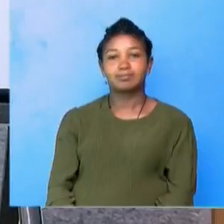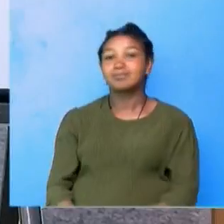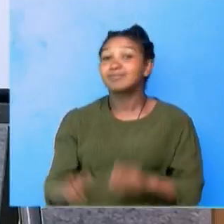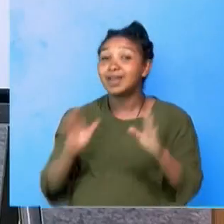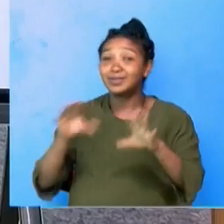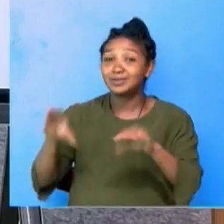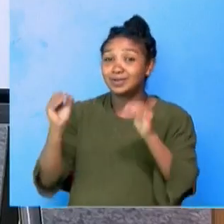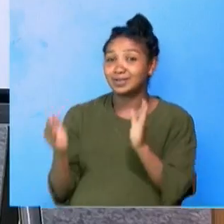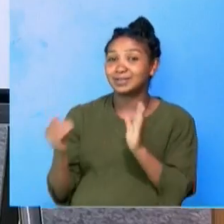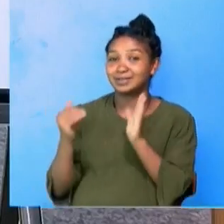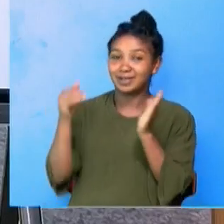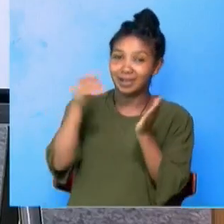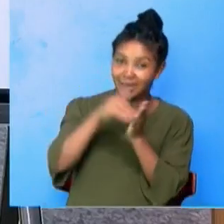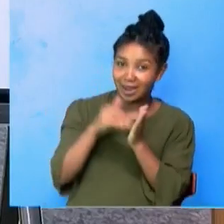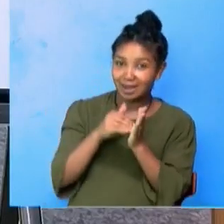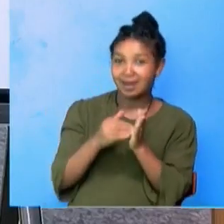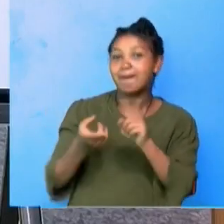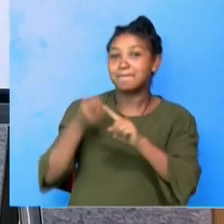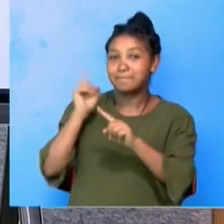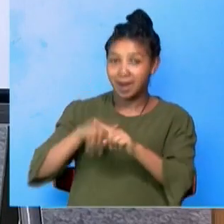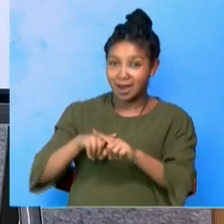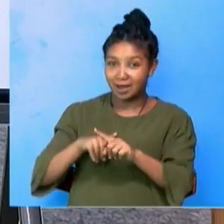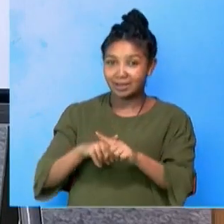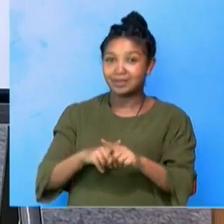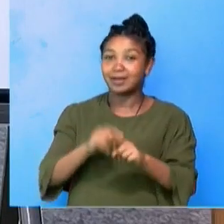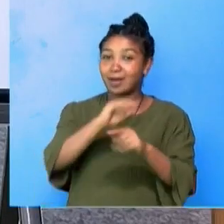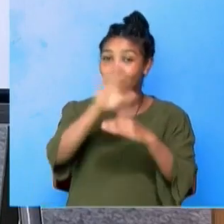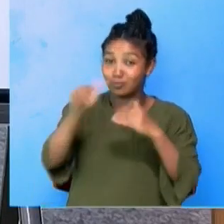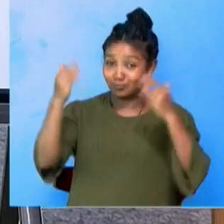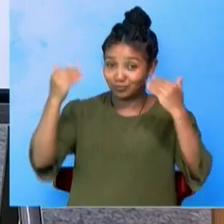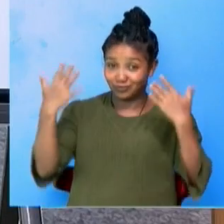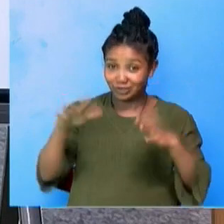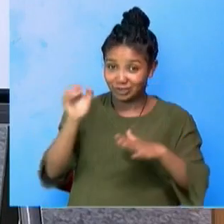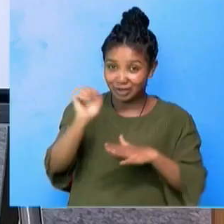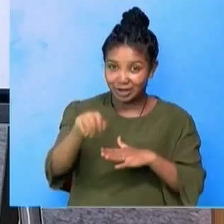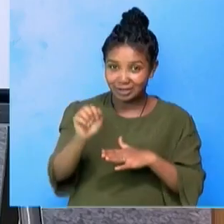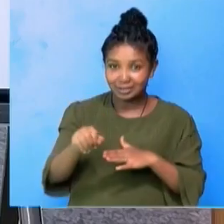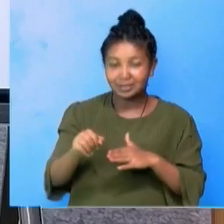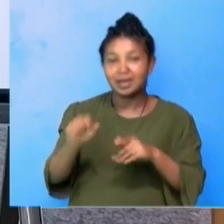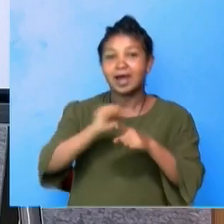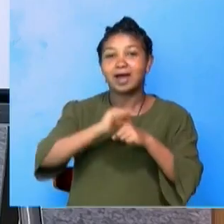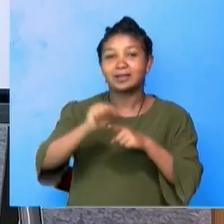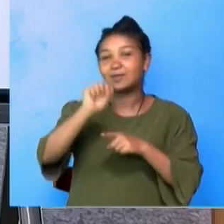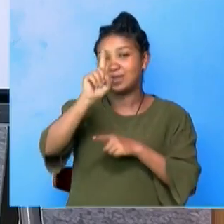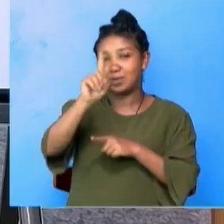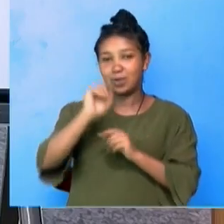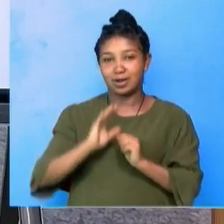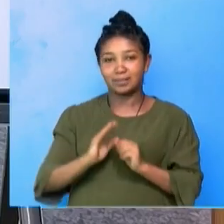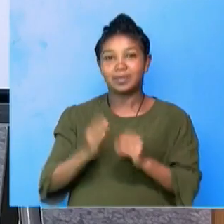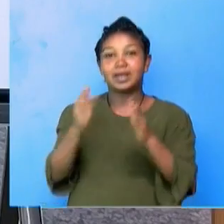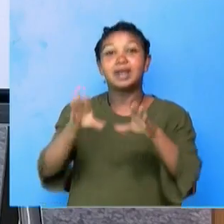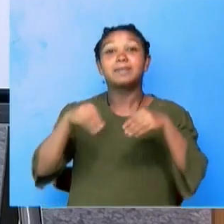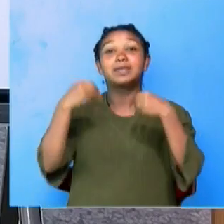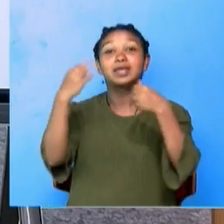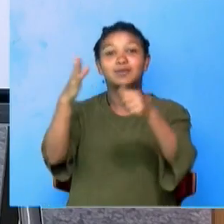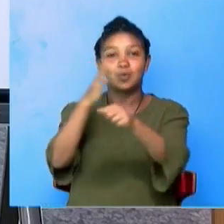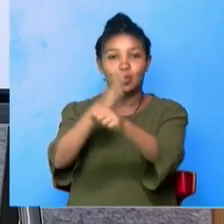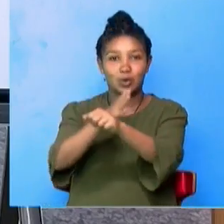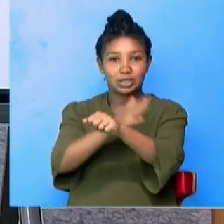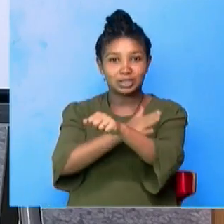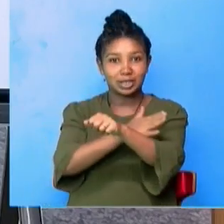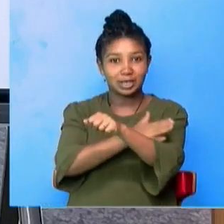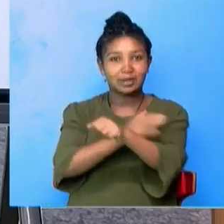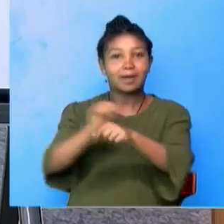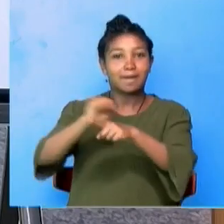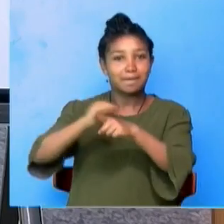Hello students again. I'm back. I hope you all have done activity 1. Let me give you for correction and let